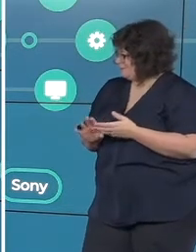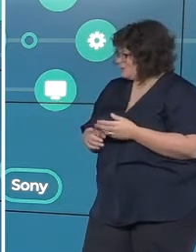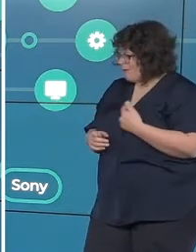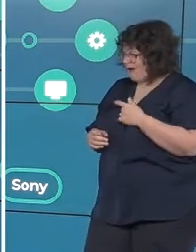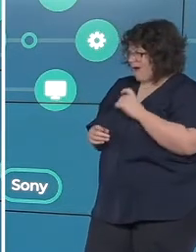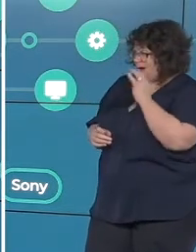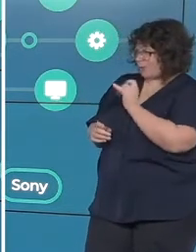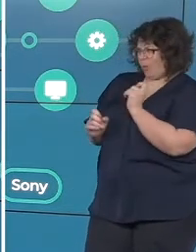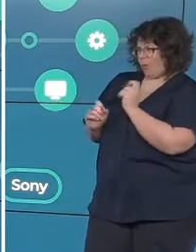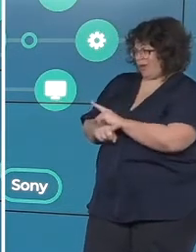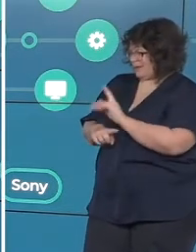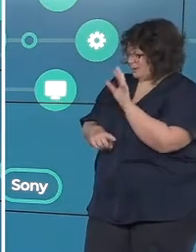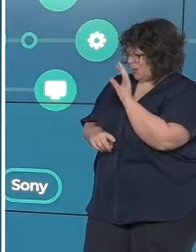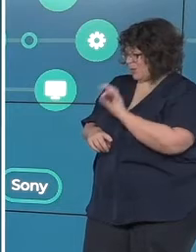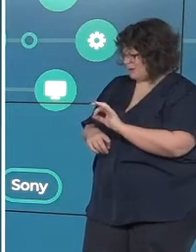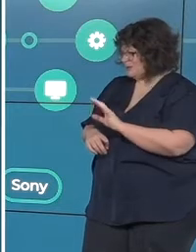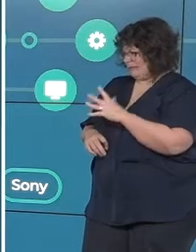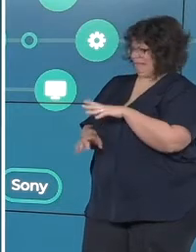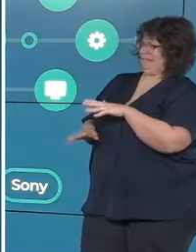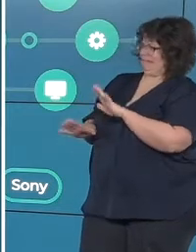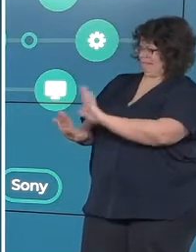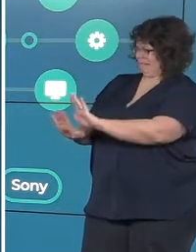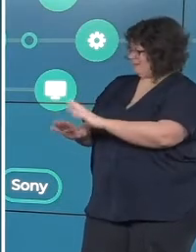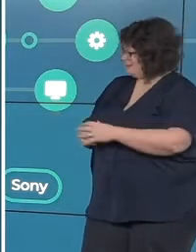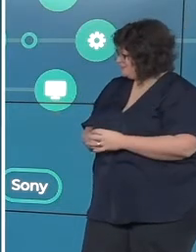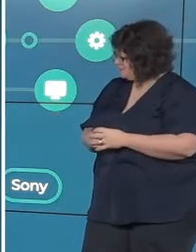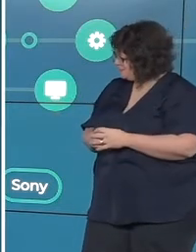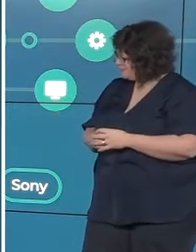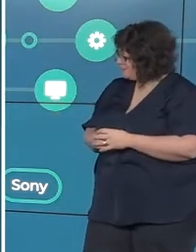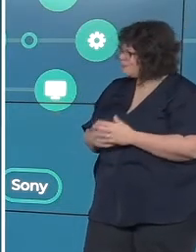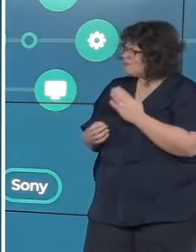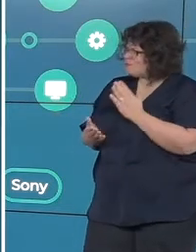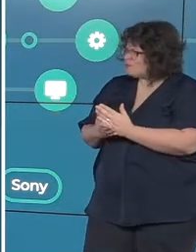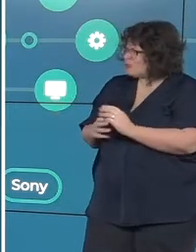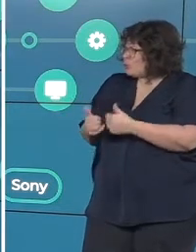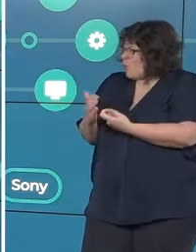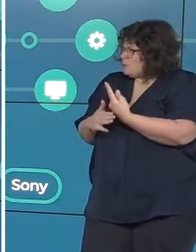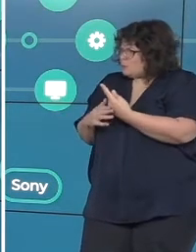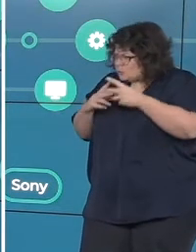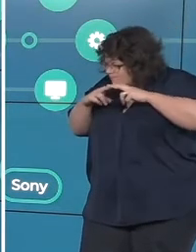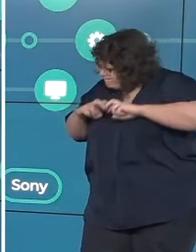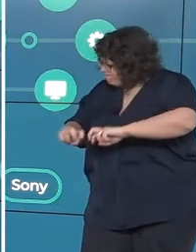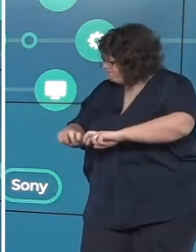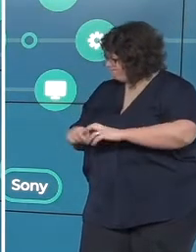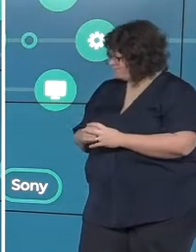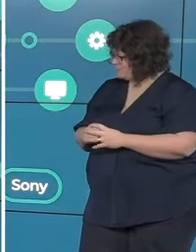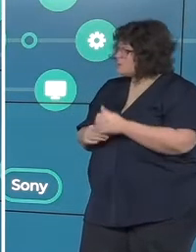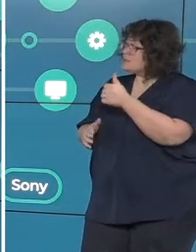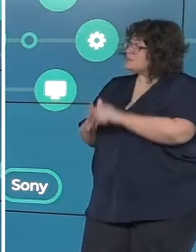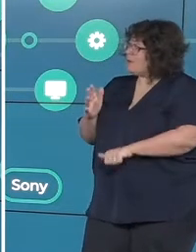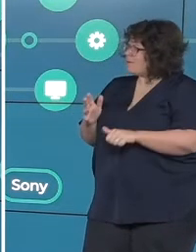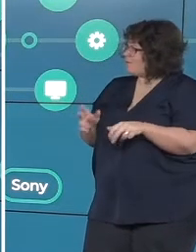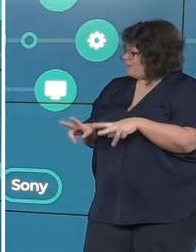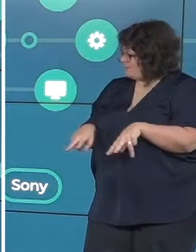really explore. Now, we're going to start off with a video. Jenny Flurrie from Microsoft couldn't be here. And